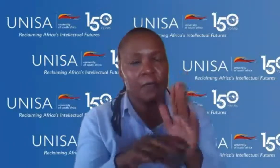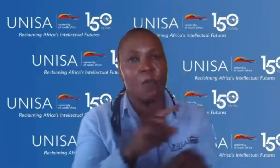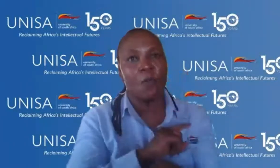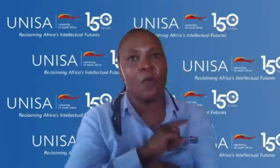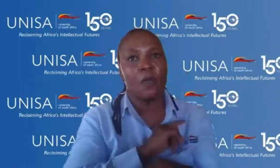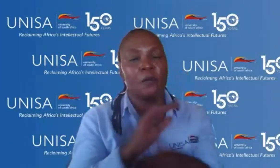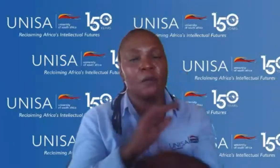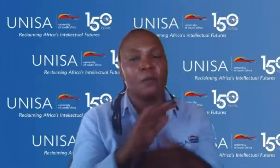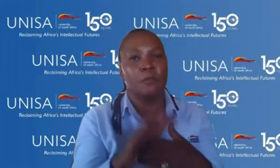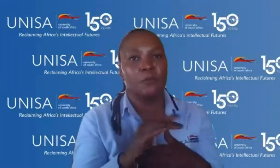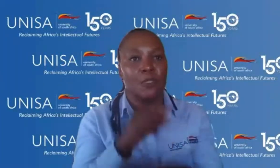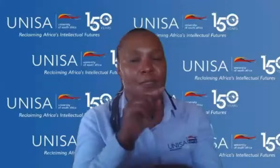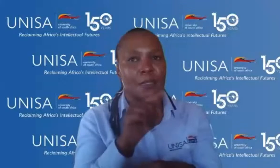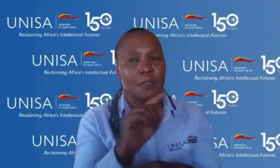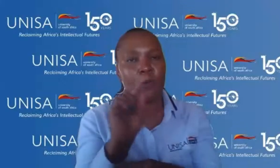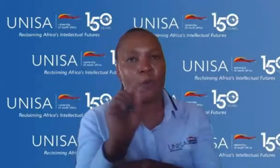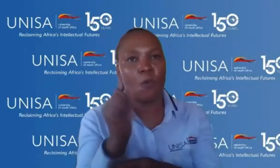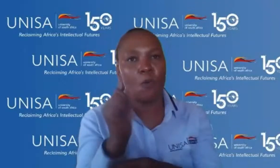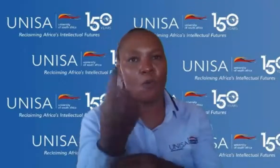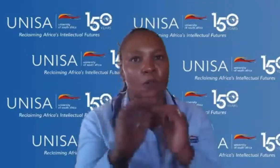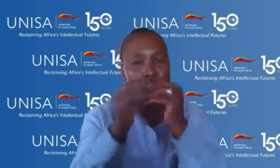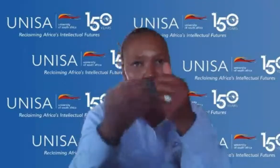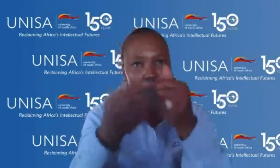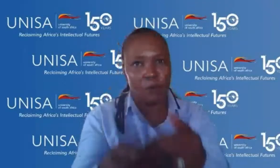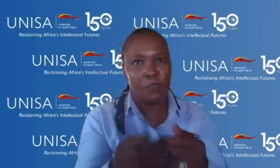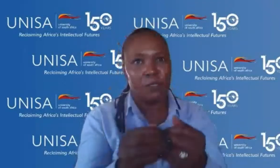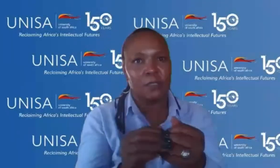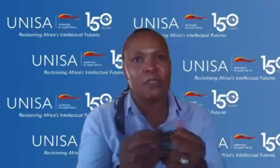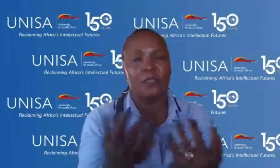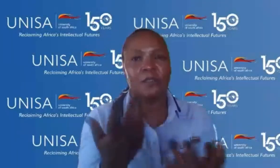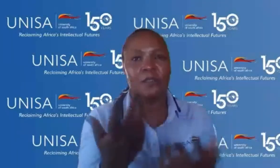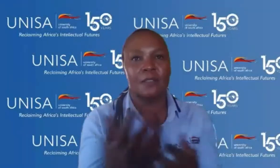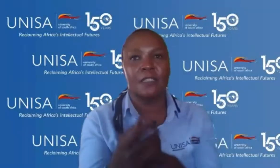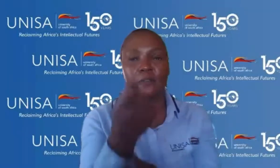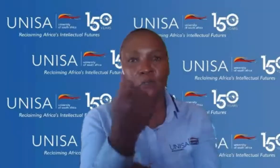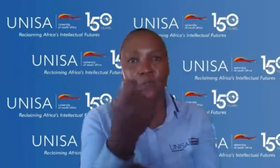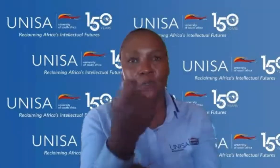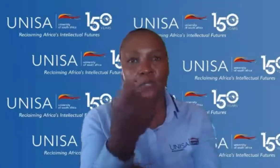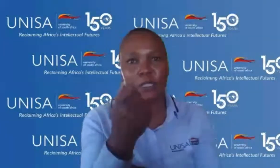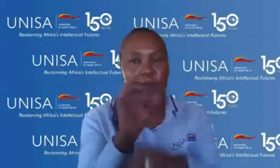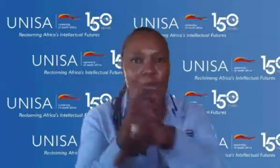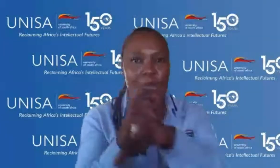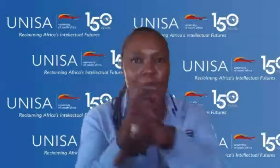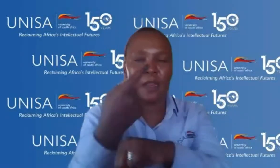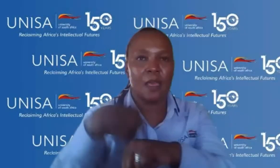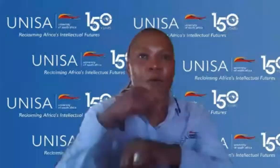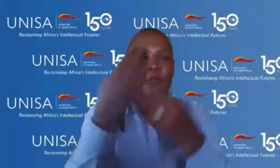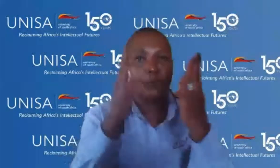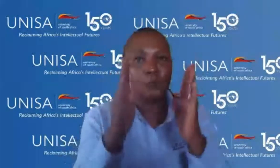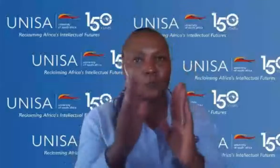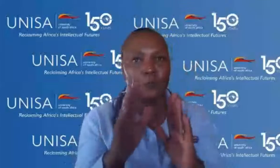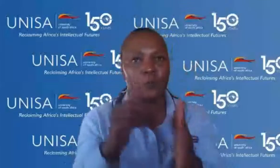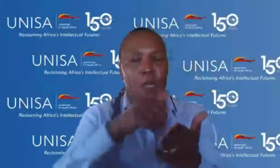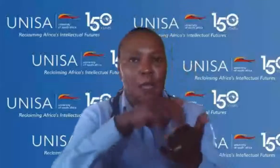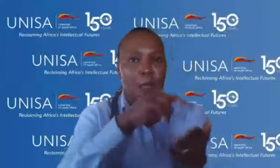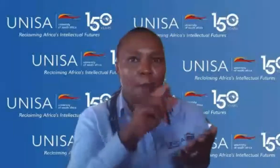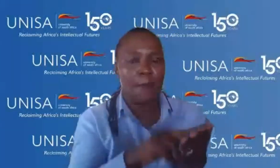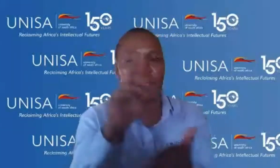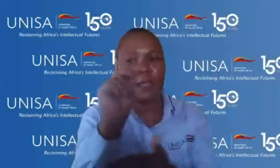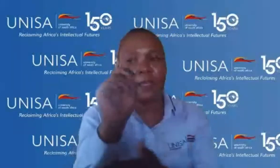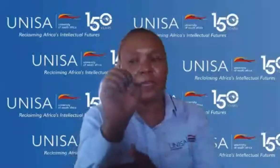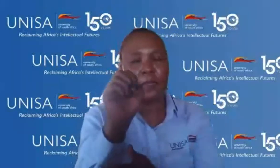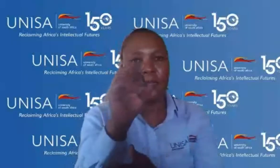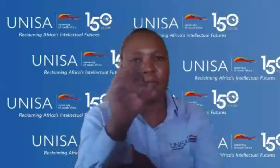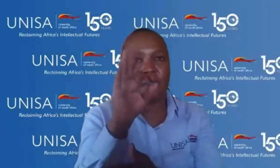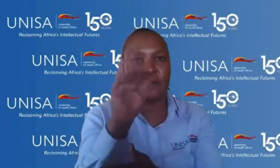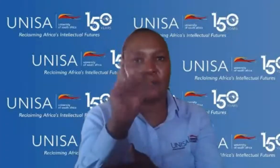only covers the tuition, but to also advise our students to apply for NSFAS. NSFAS